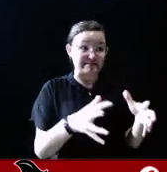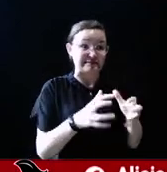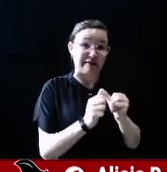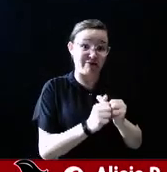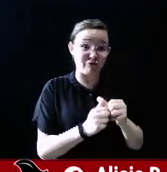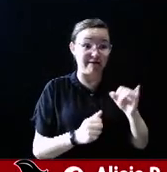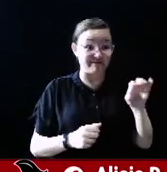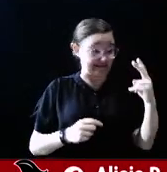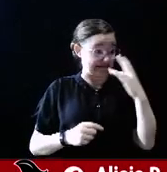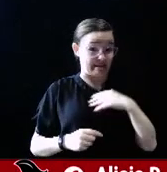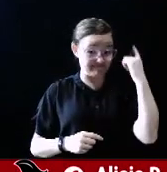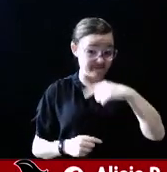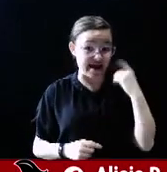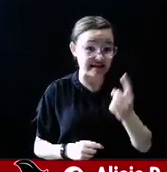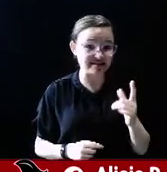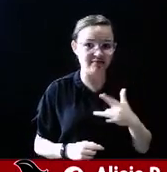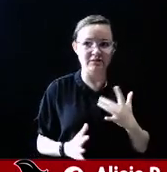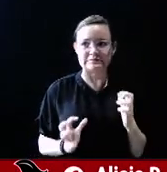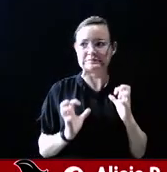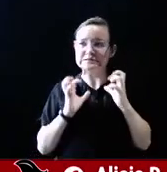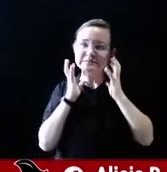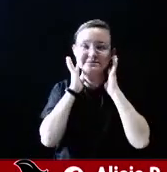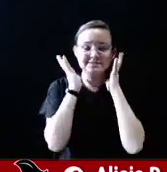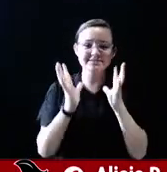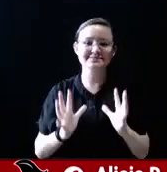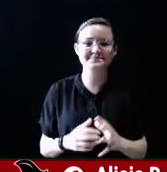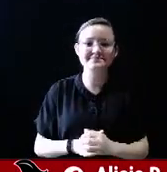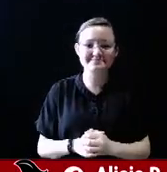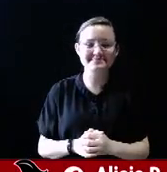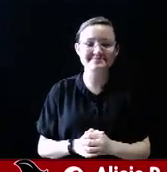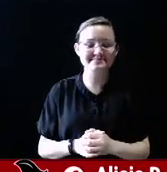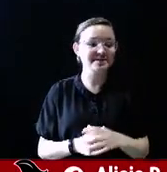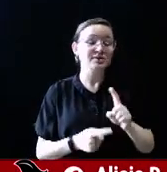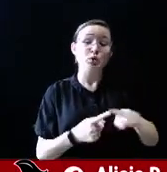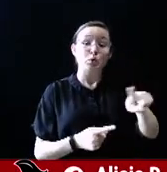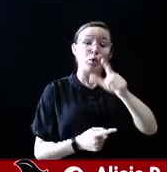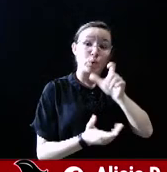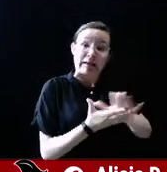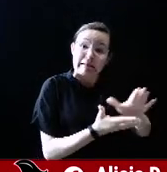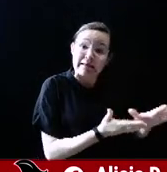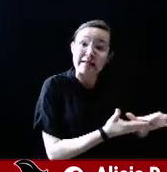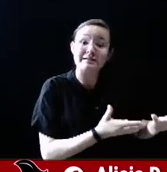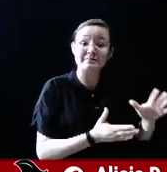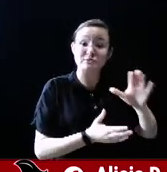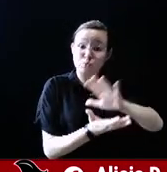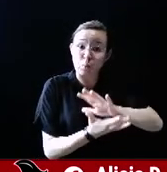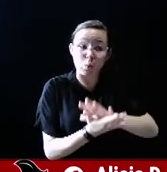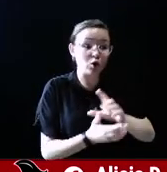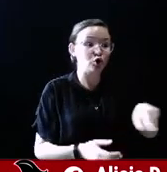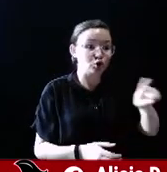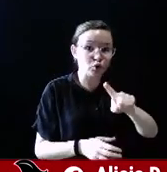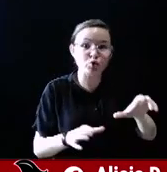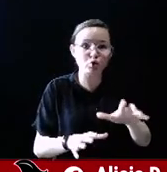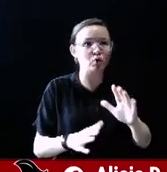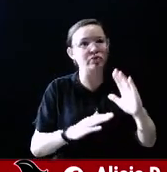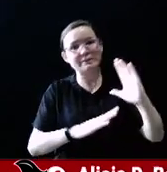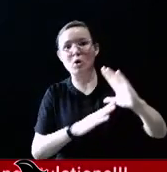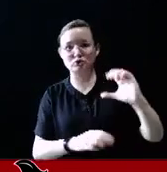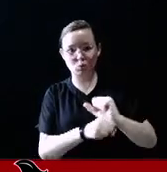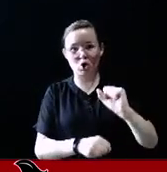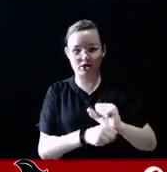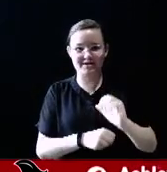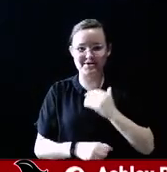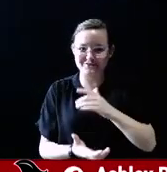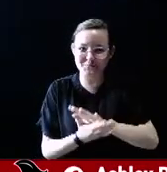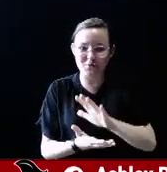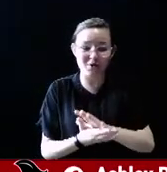when they see my face behind a microphone. To janitors and other faculty, you single-handedly do the most work around here